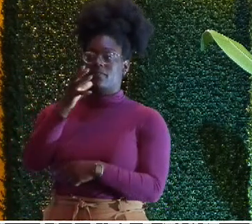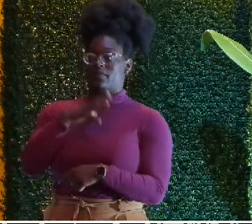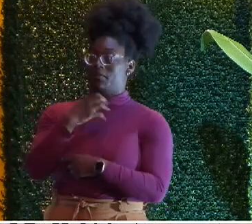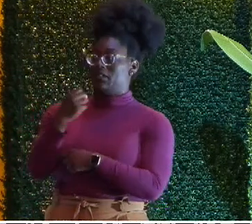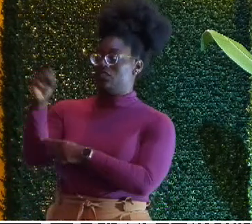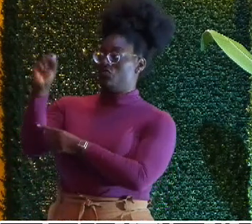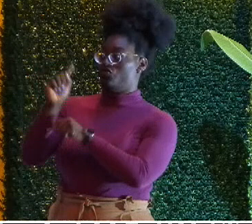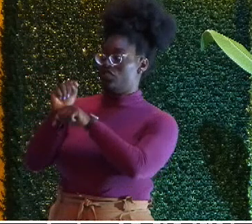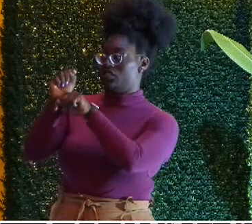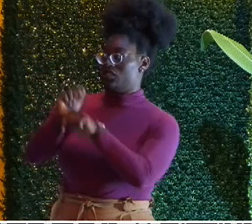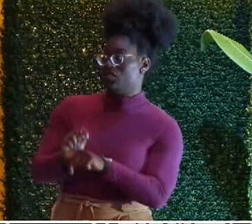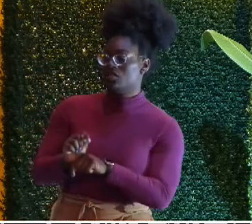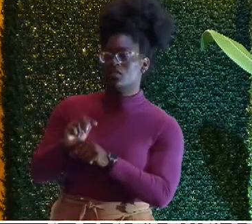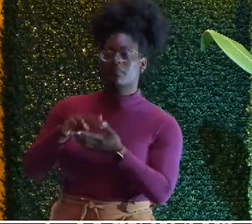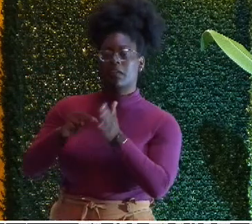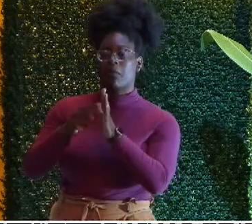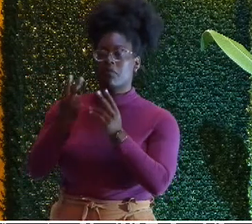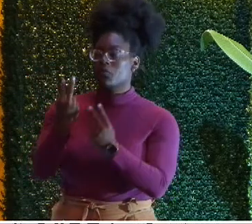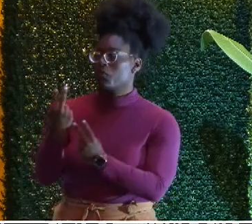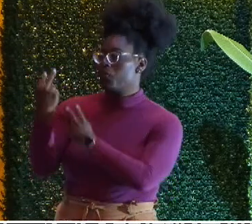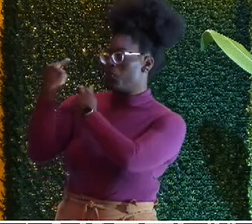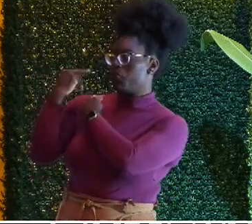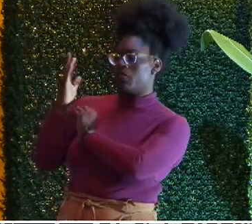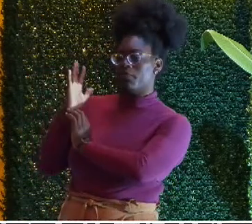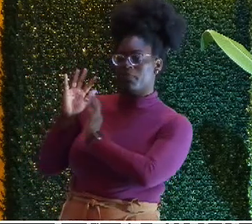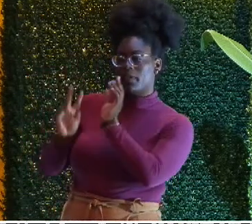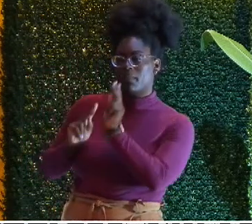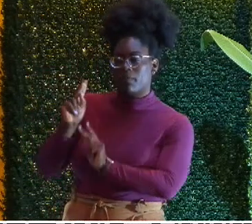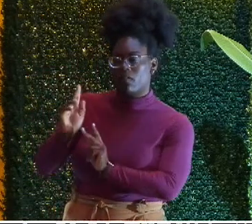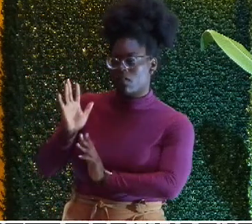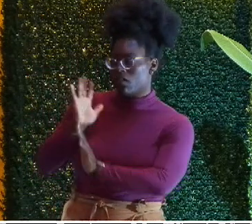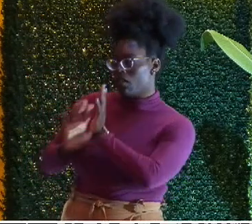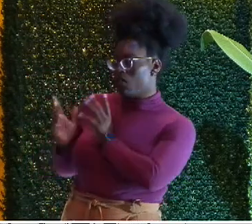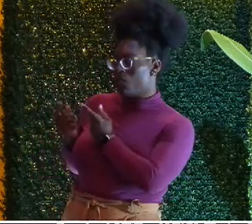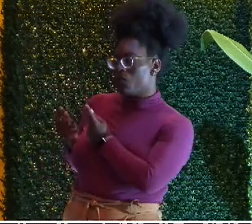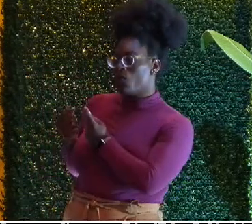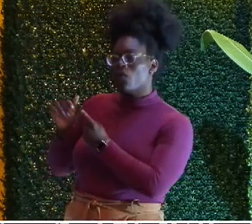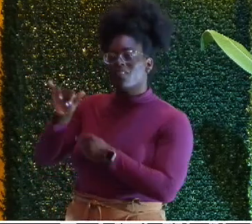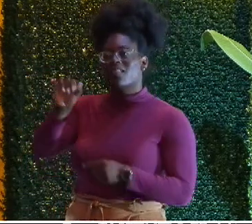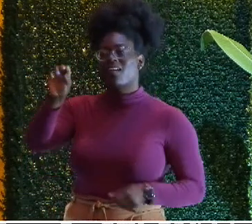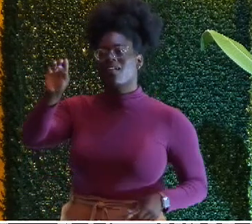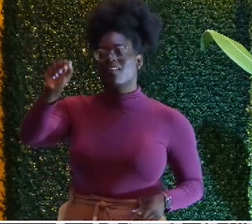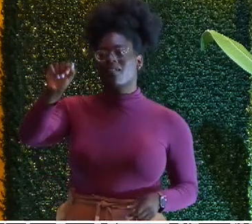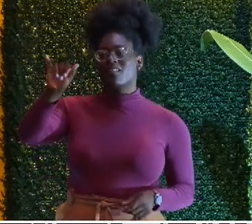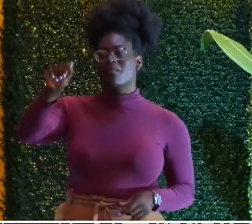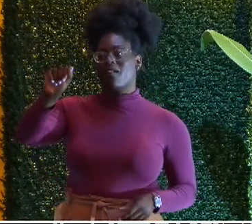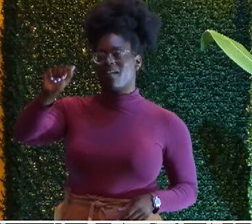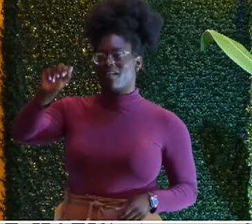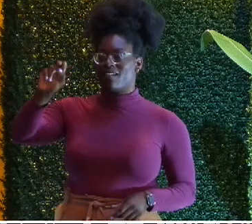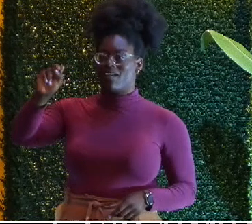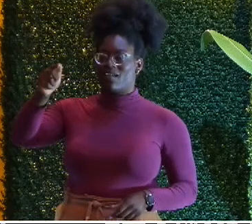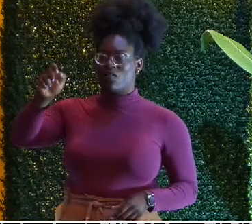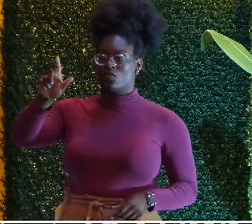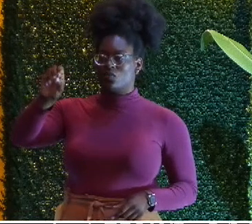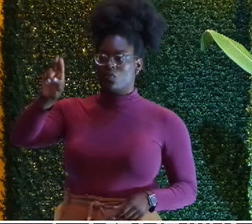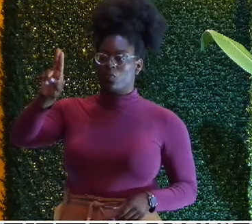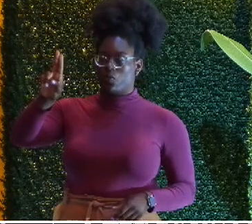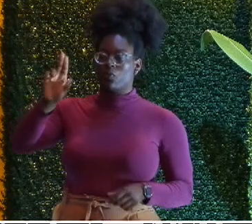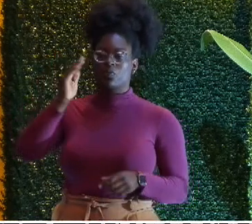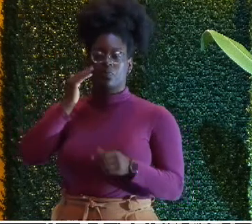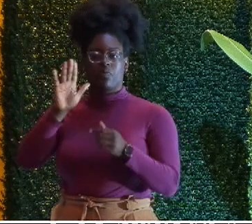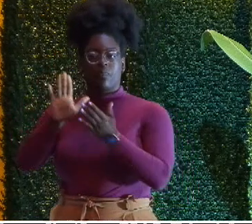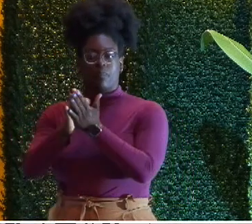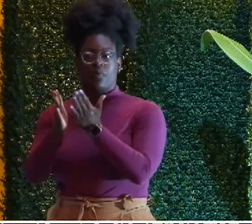about Maya Angelou, who says in her book, I Know Why the Caged Bird Sings, that her grandmother taught her to be,